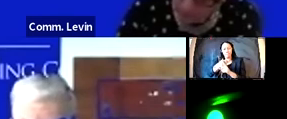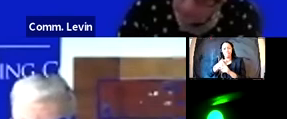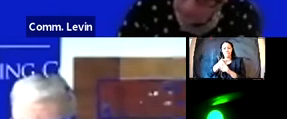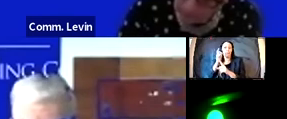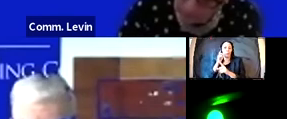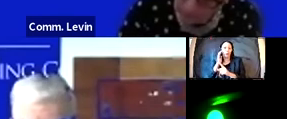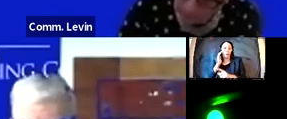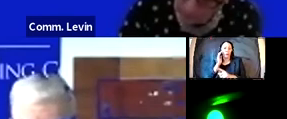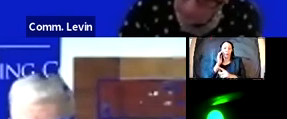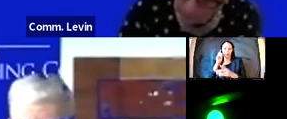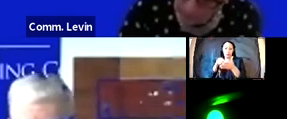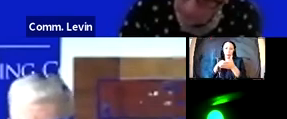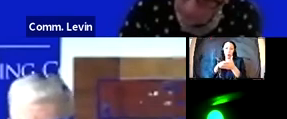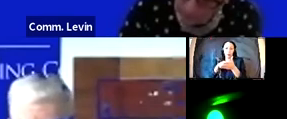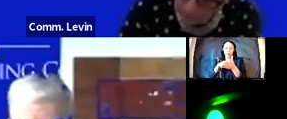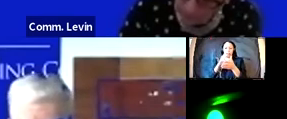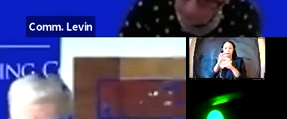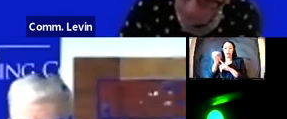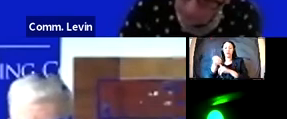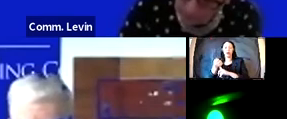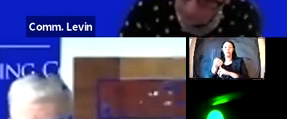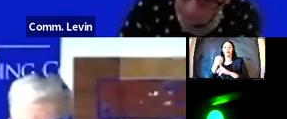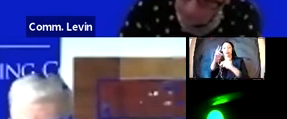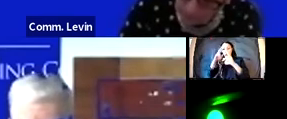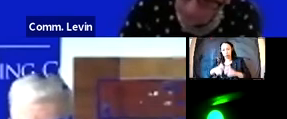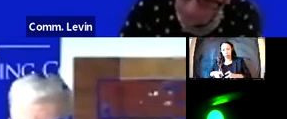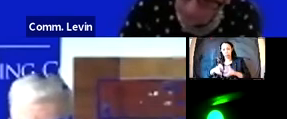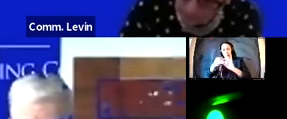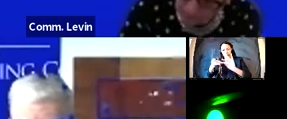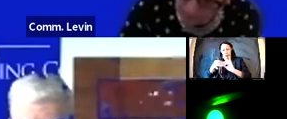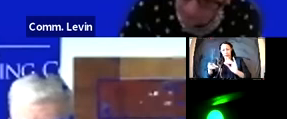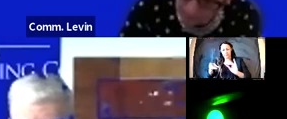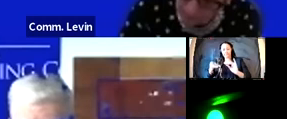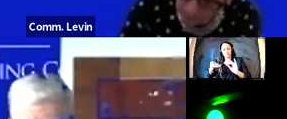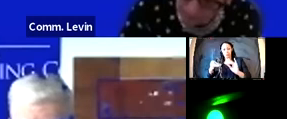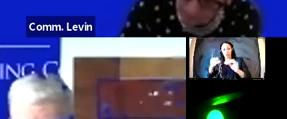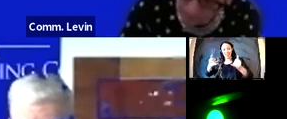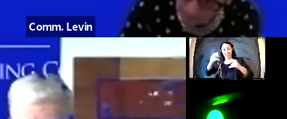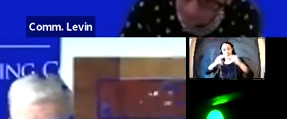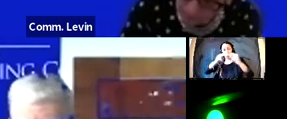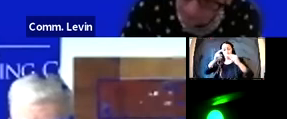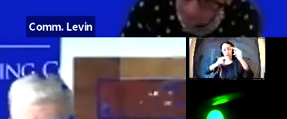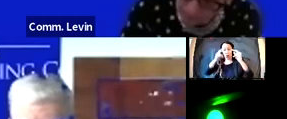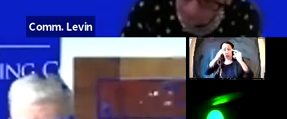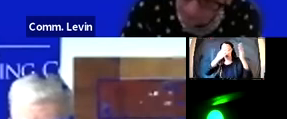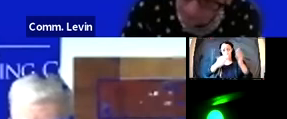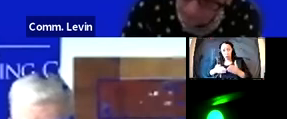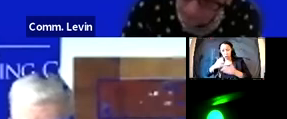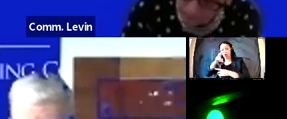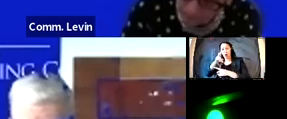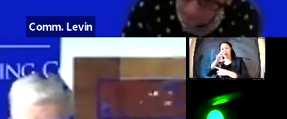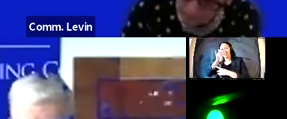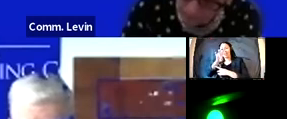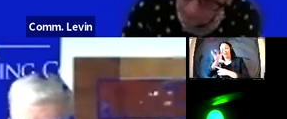the environmental assessment statement, this building will bring 278